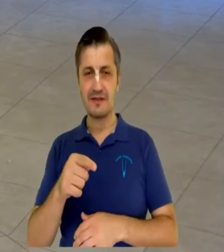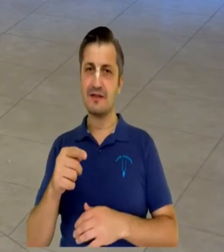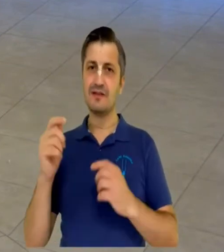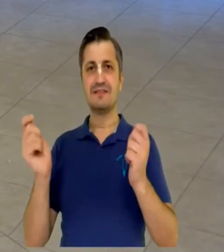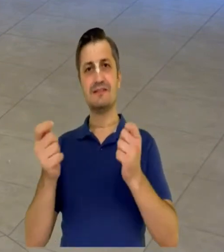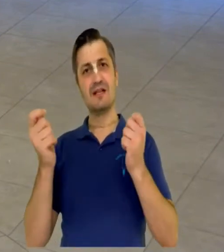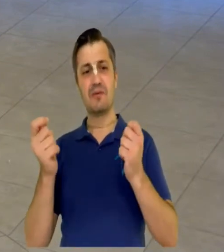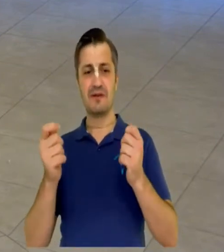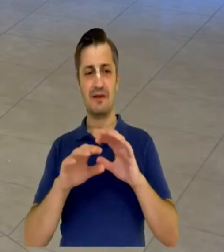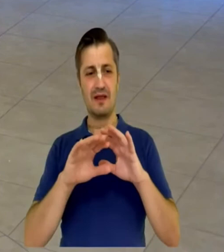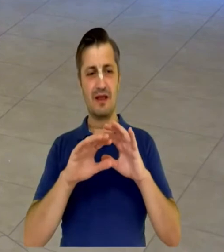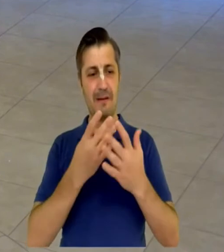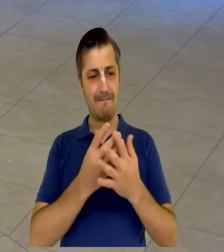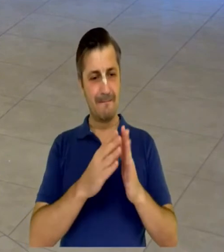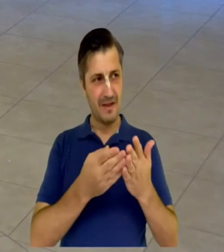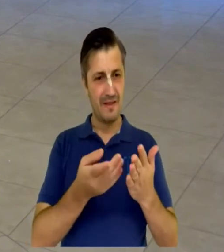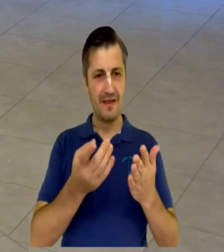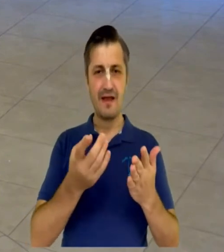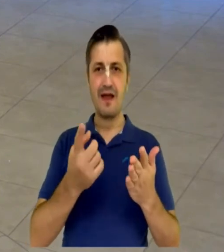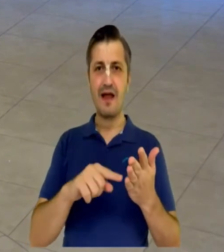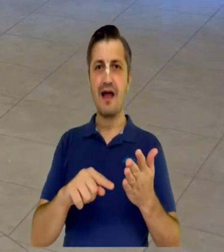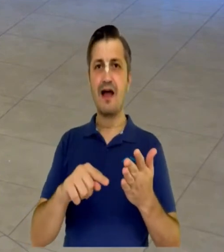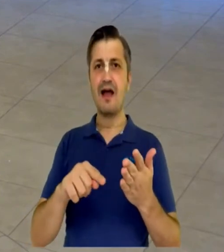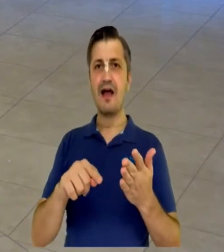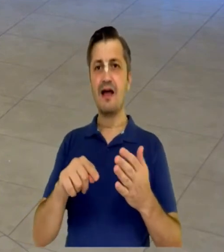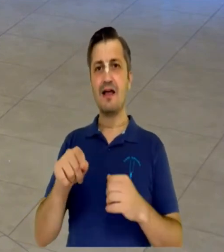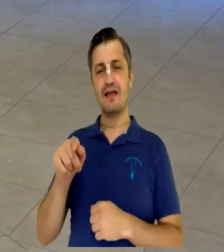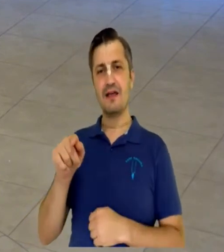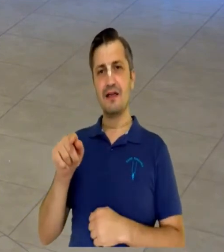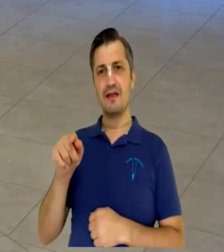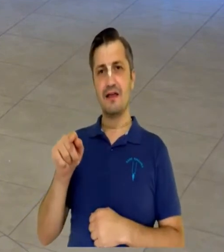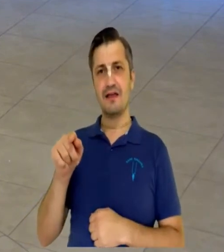Srila Prabhupada also describes, he quotes the Chandogya Upanishad where